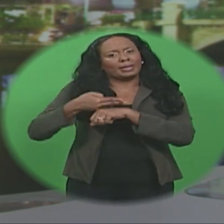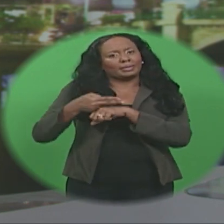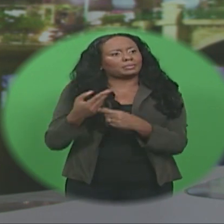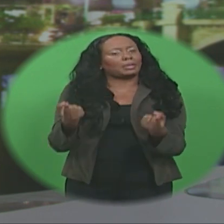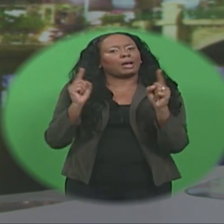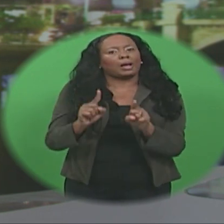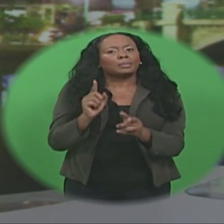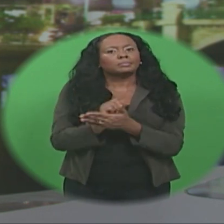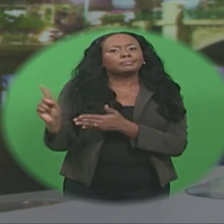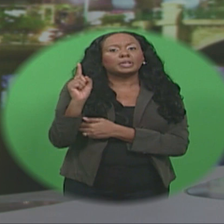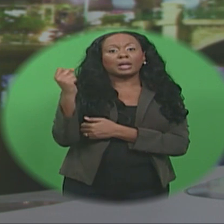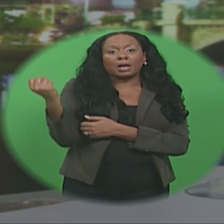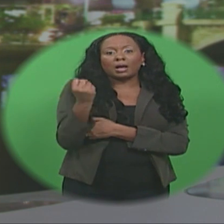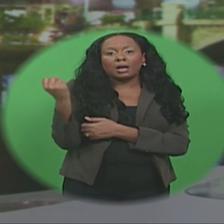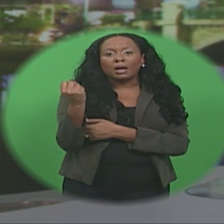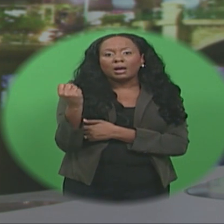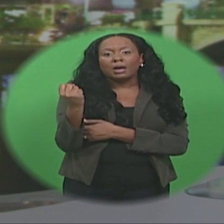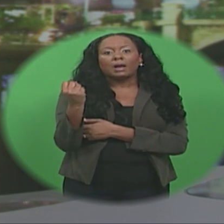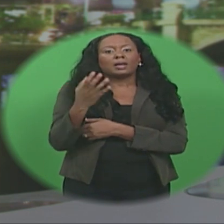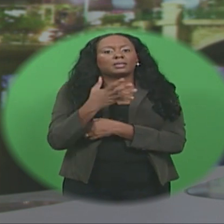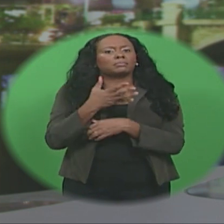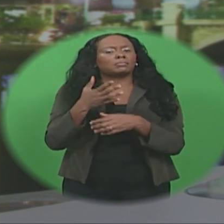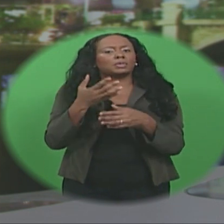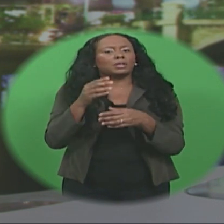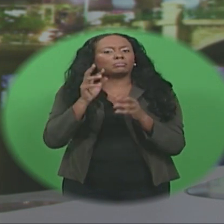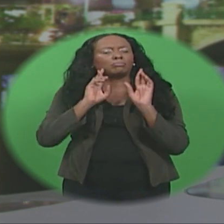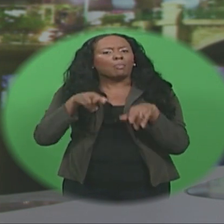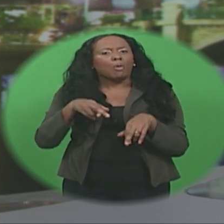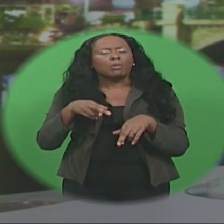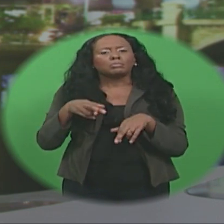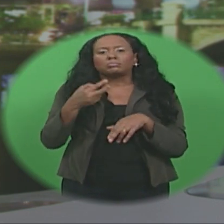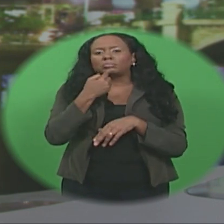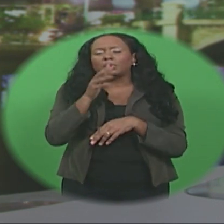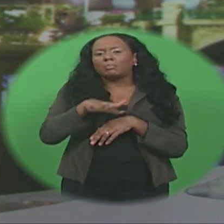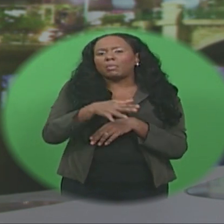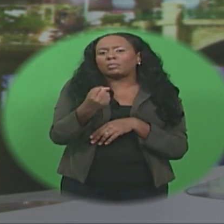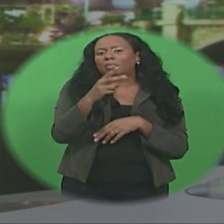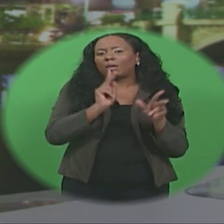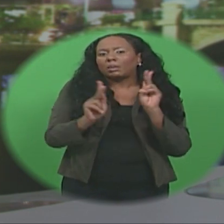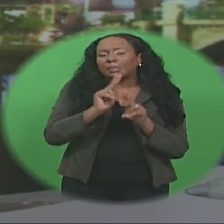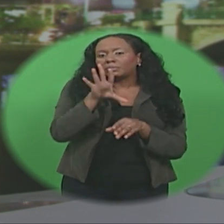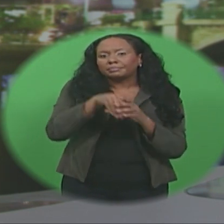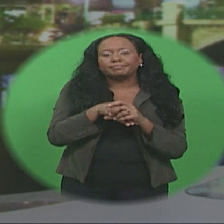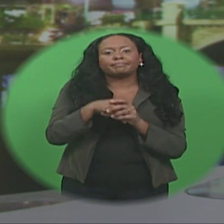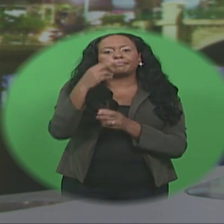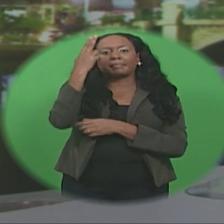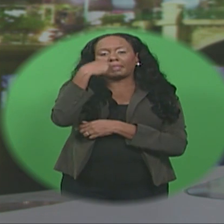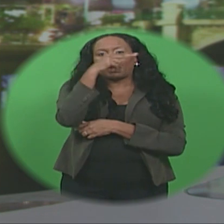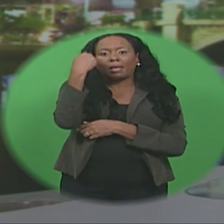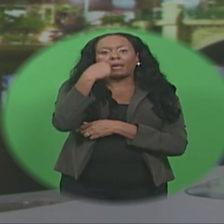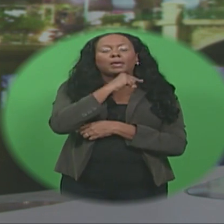Saturday evening in the waters between the Turtle Island and the coast of Haiti. According to those media reports, at least 12